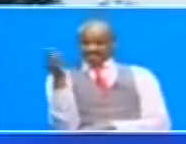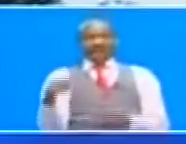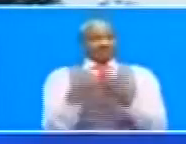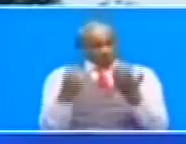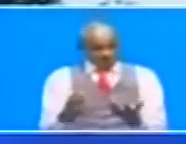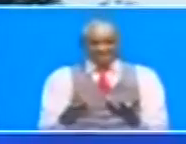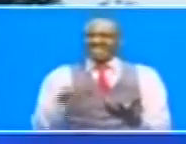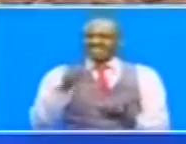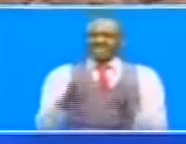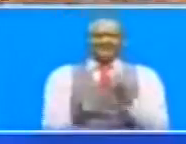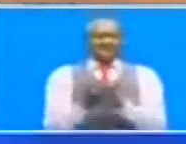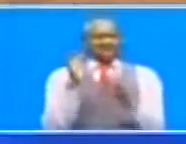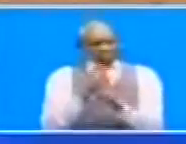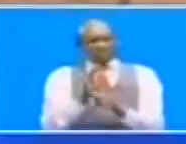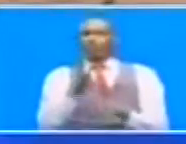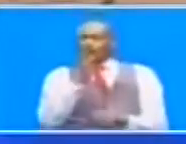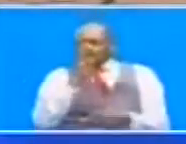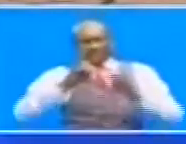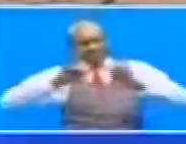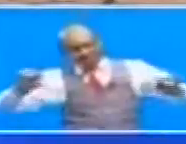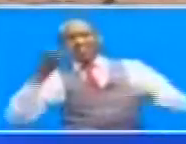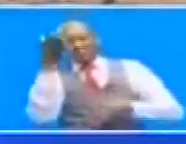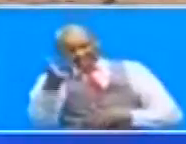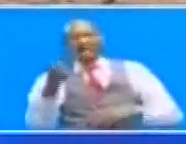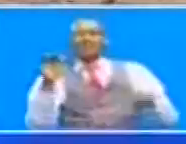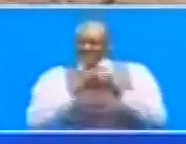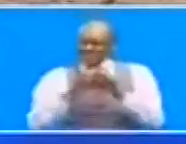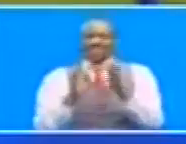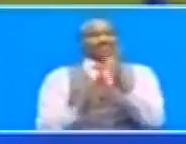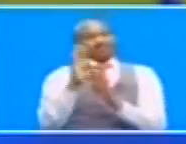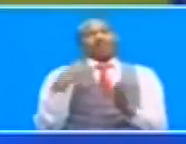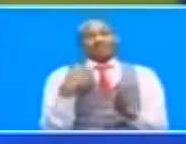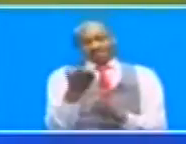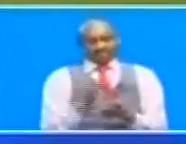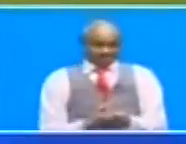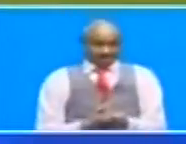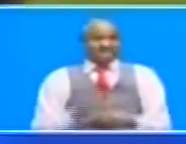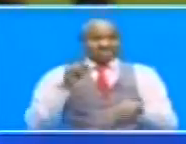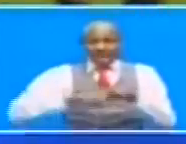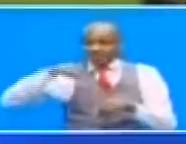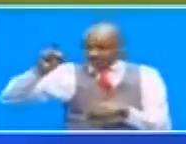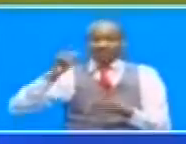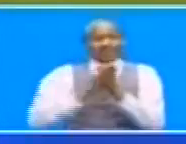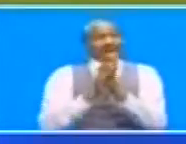A paved road and piped water followed soon after. When he has become the president,